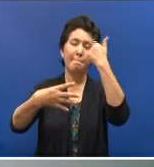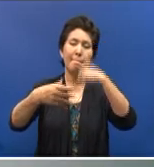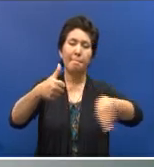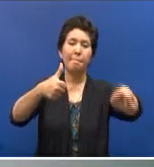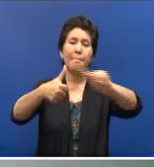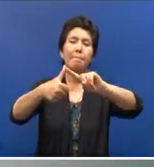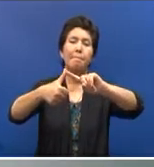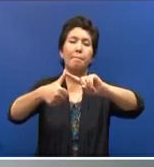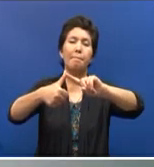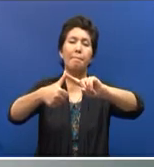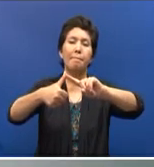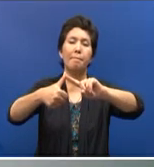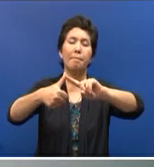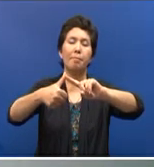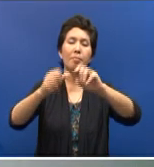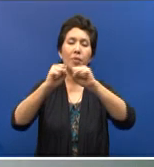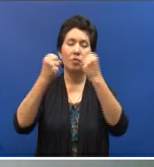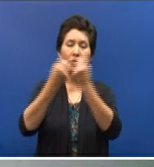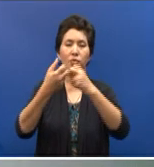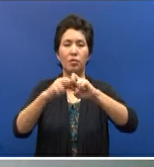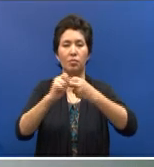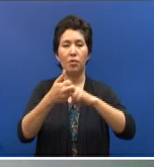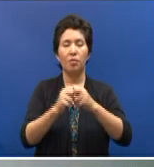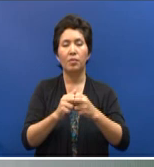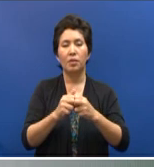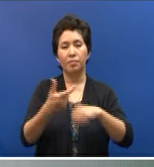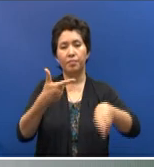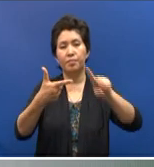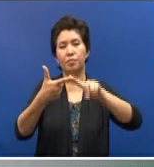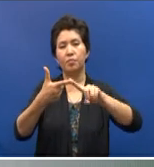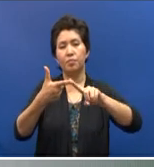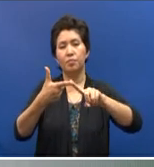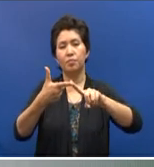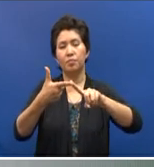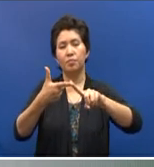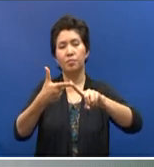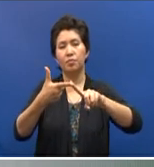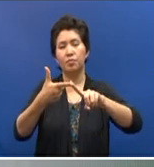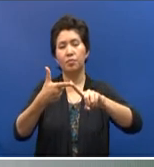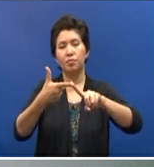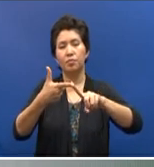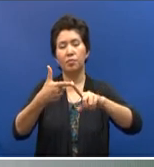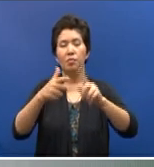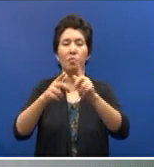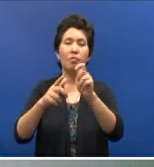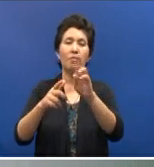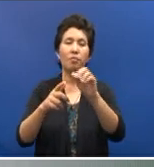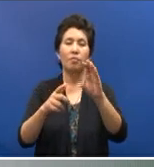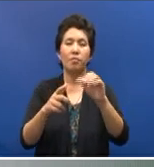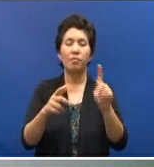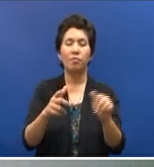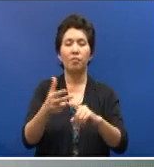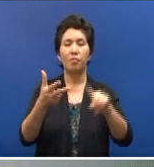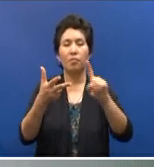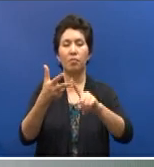first one is due to social problems. Second, due to perceived threats. The third one,